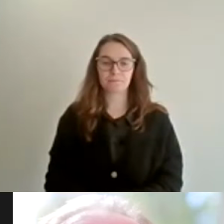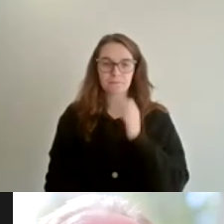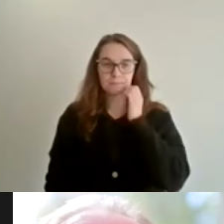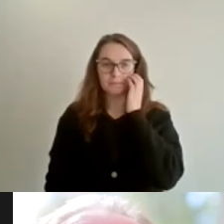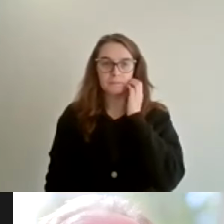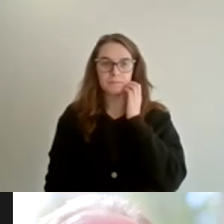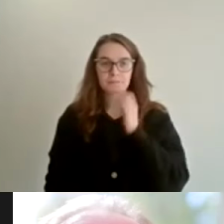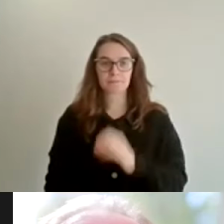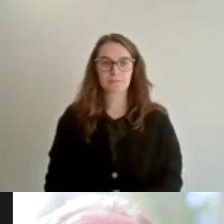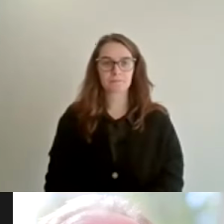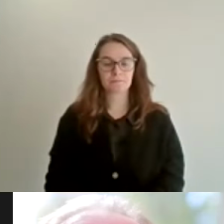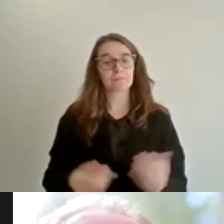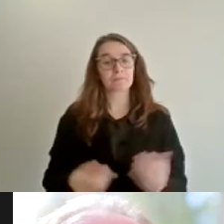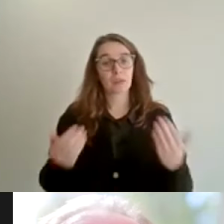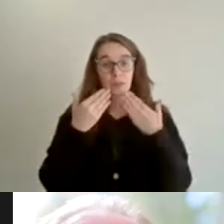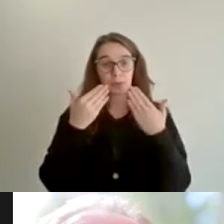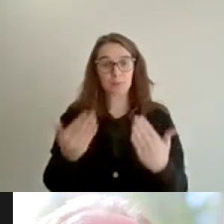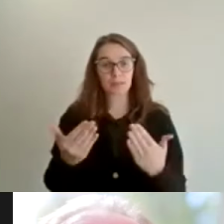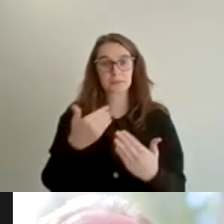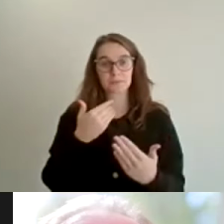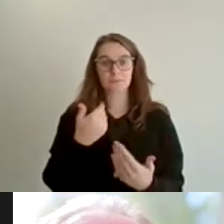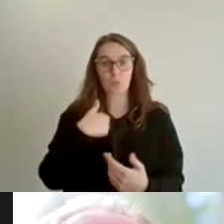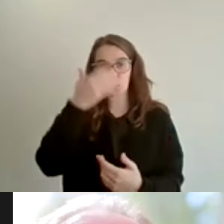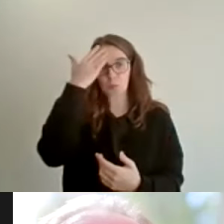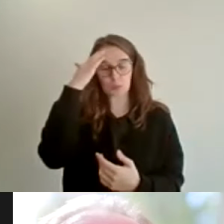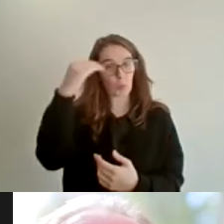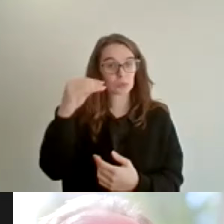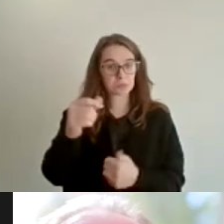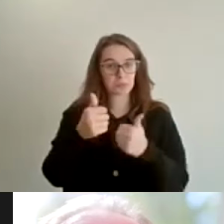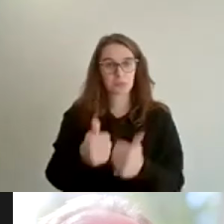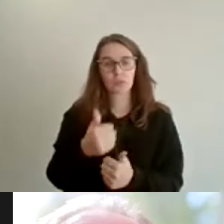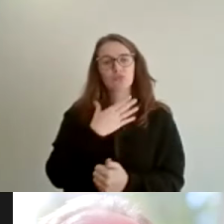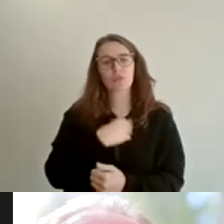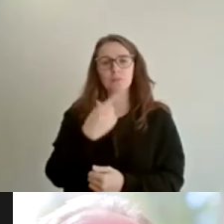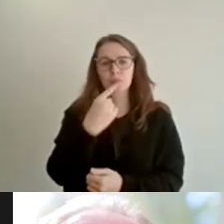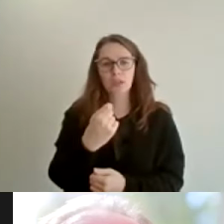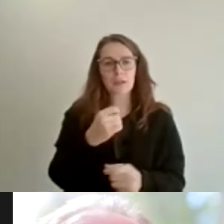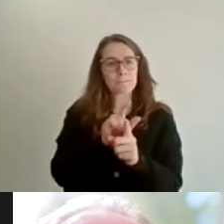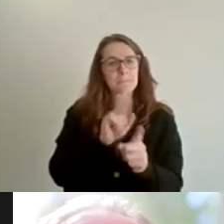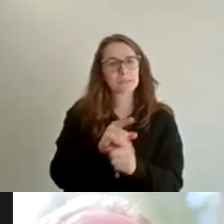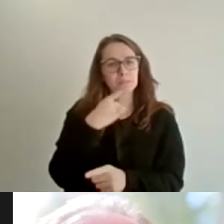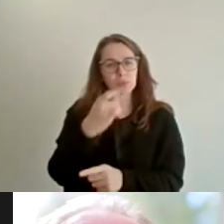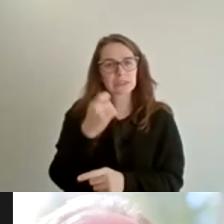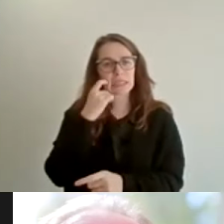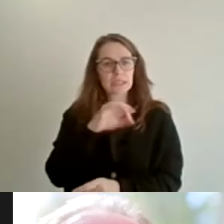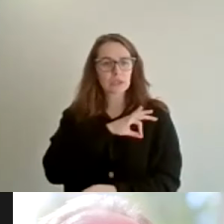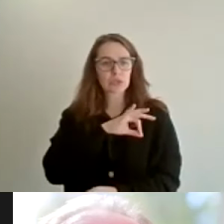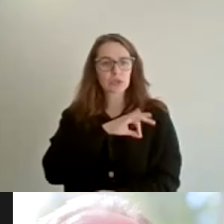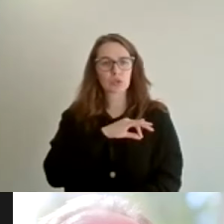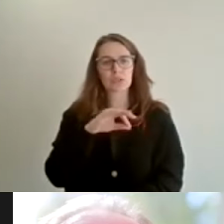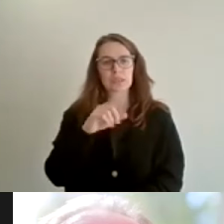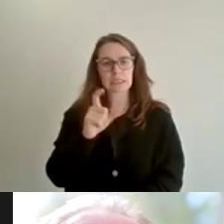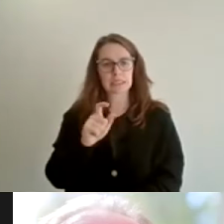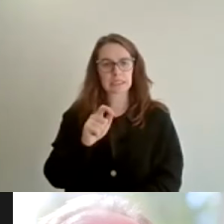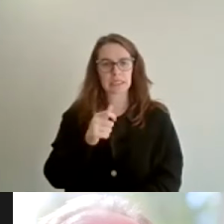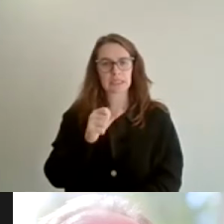Thank you. I think that's very good and useful advice. I would like to ask the same question to Zoltan from University of Szeged. What would